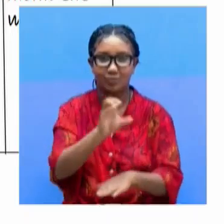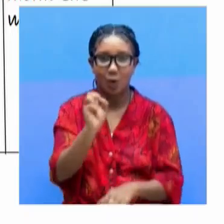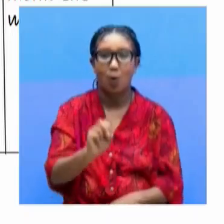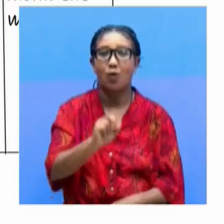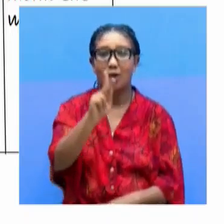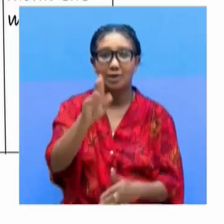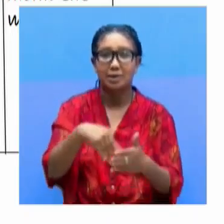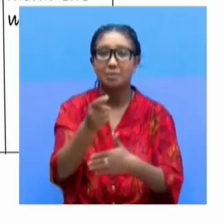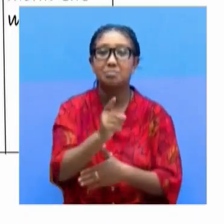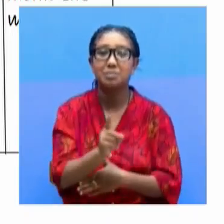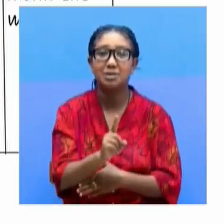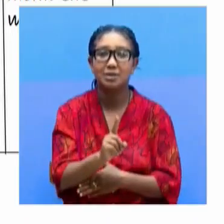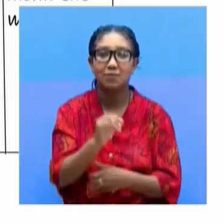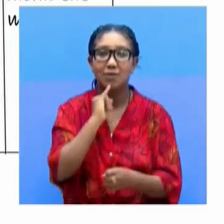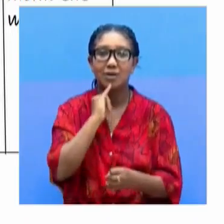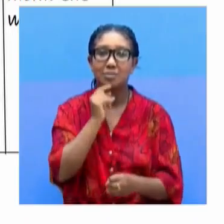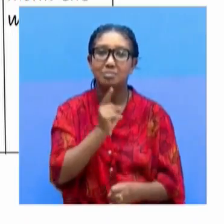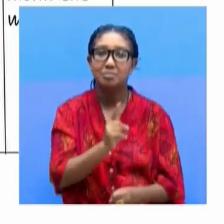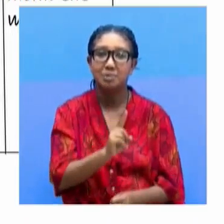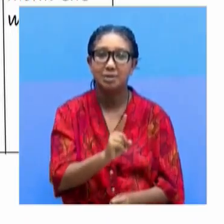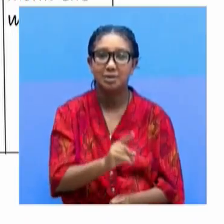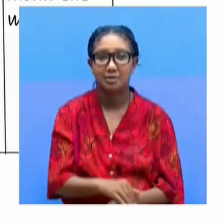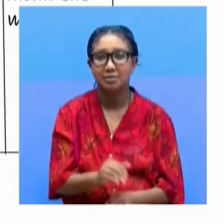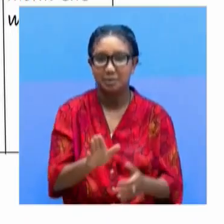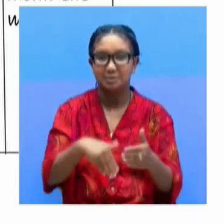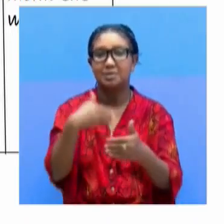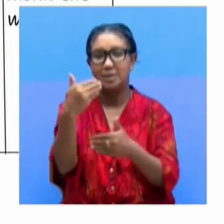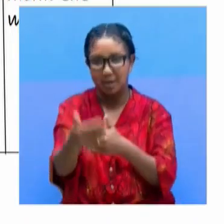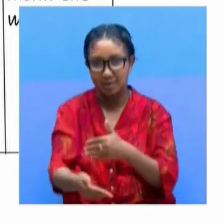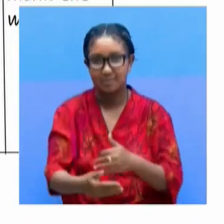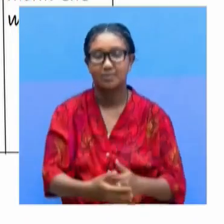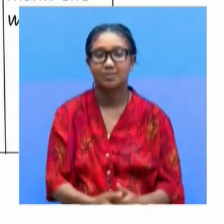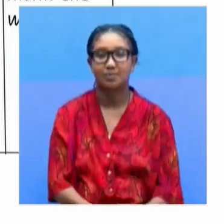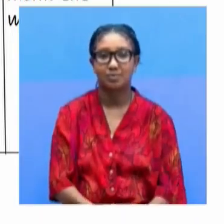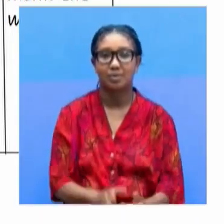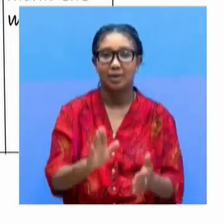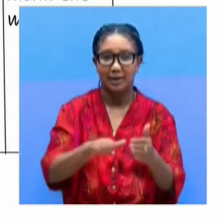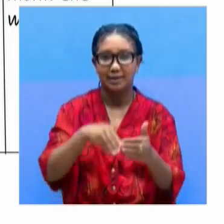Okay, then what do you do finally? Then